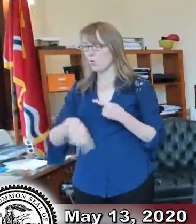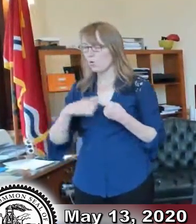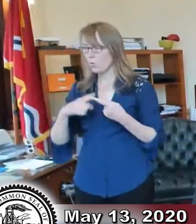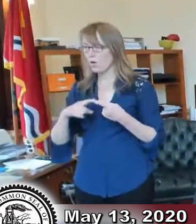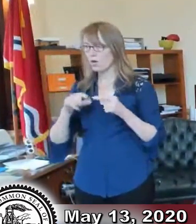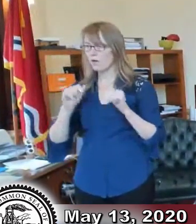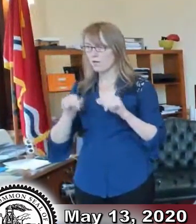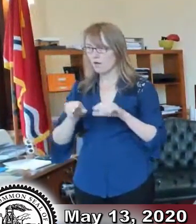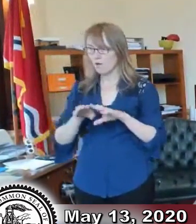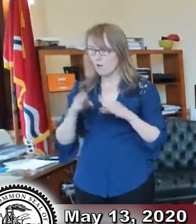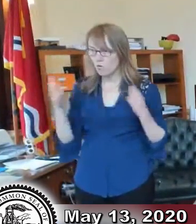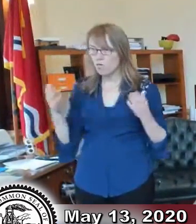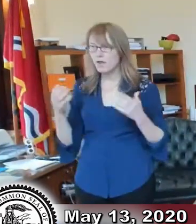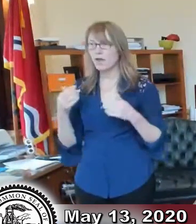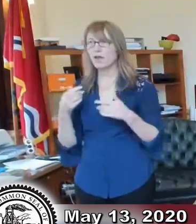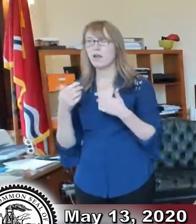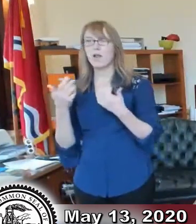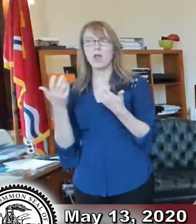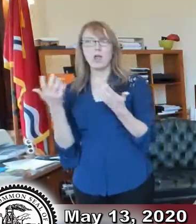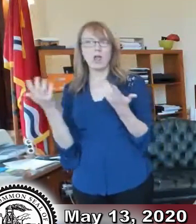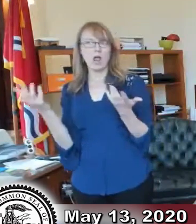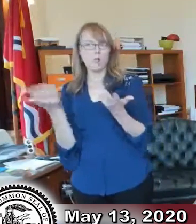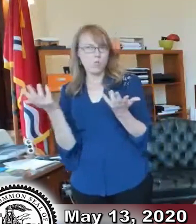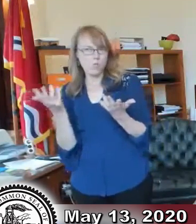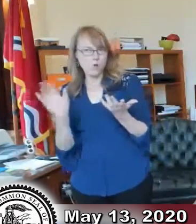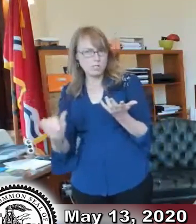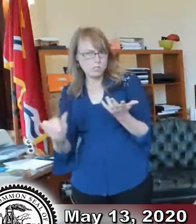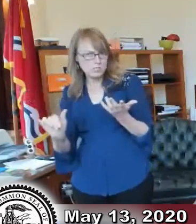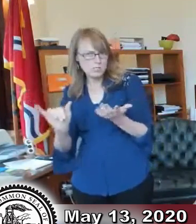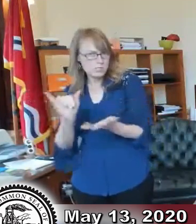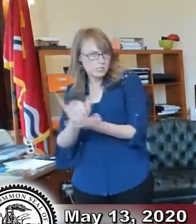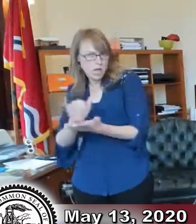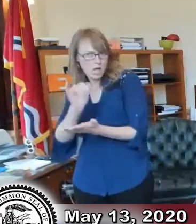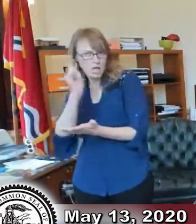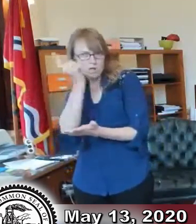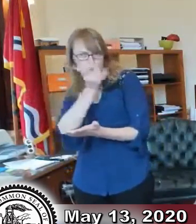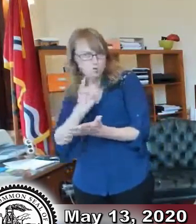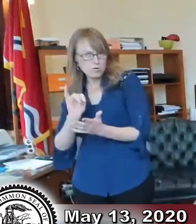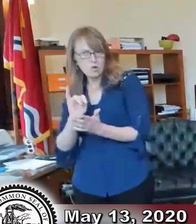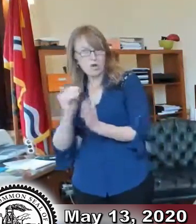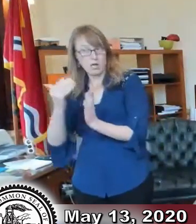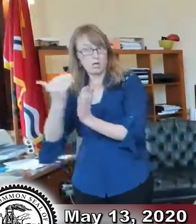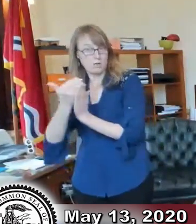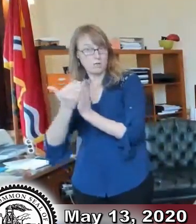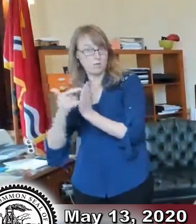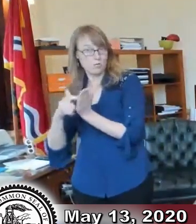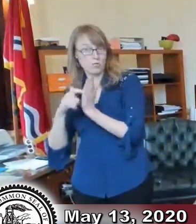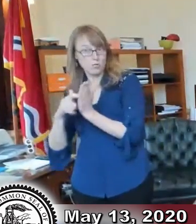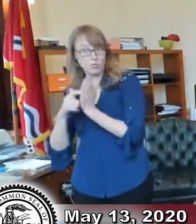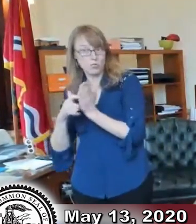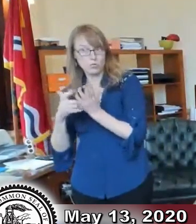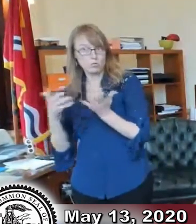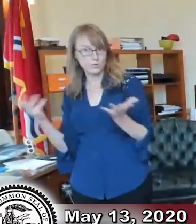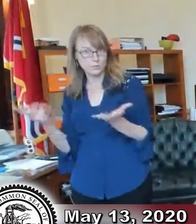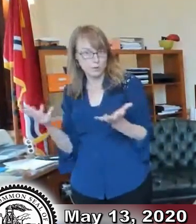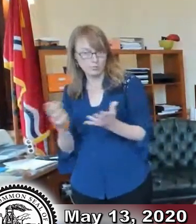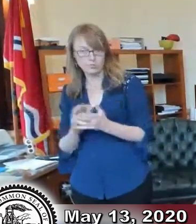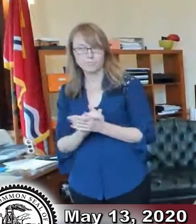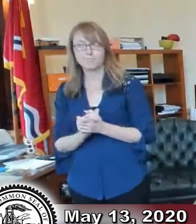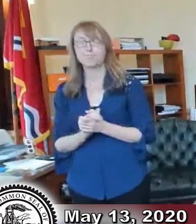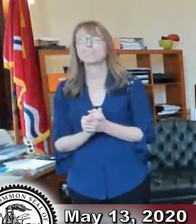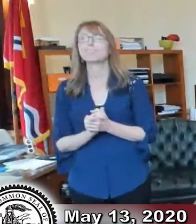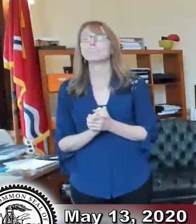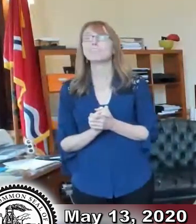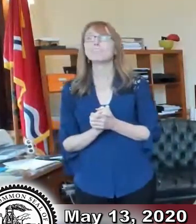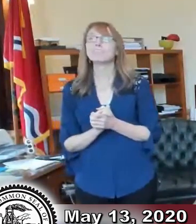there's a lot of, I did a Facebook Live this morning with the business community for about an hour and a half. And